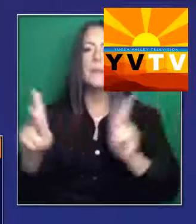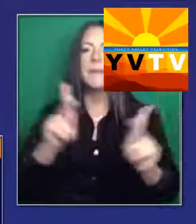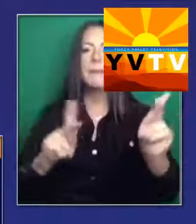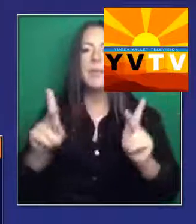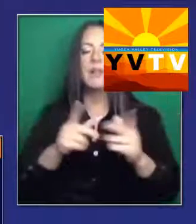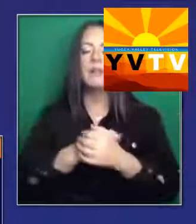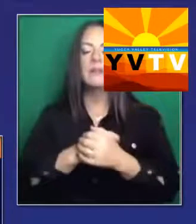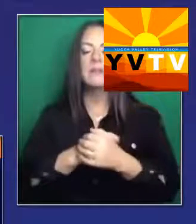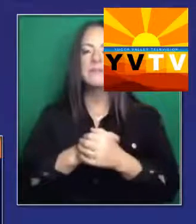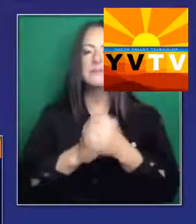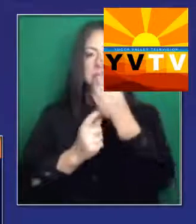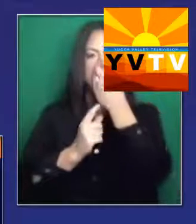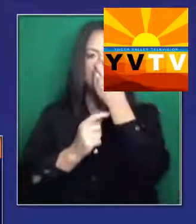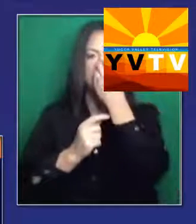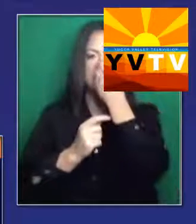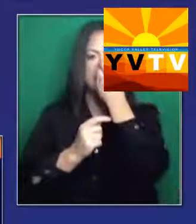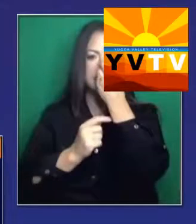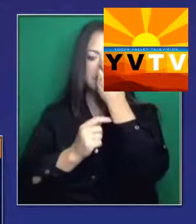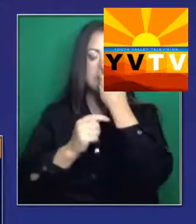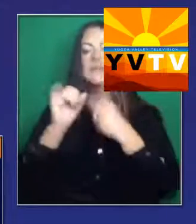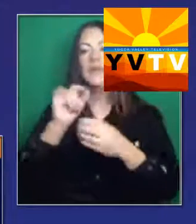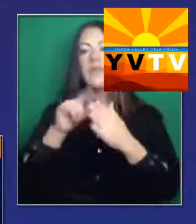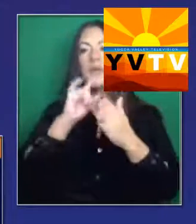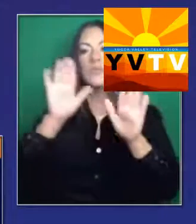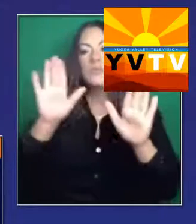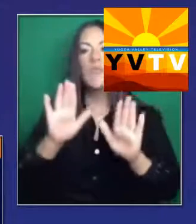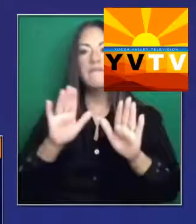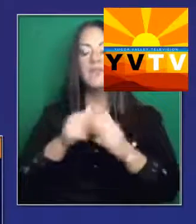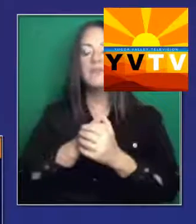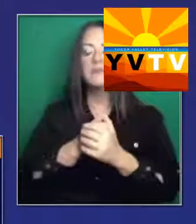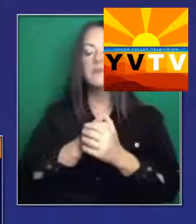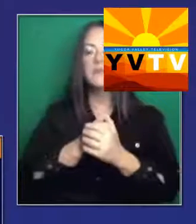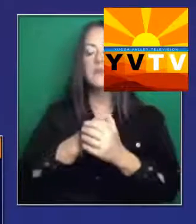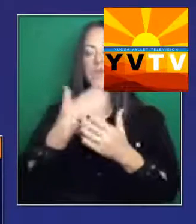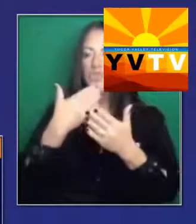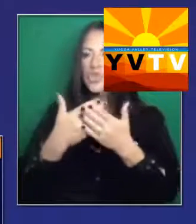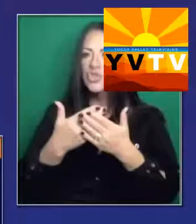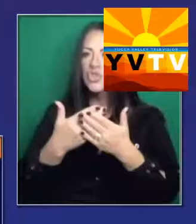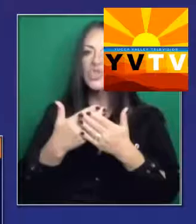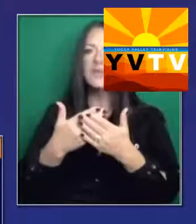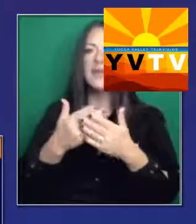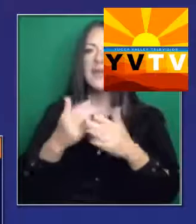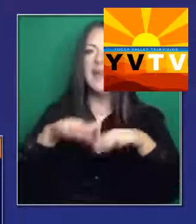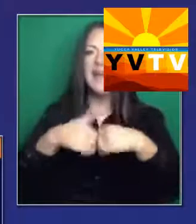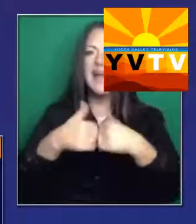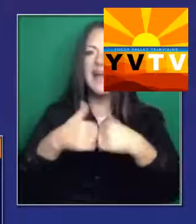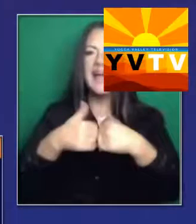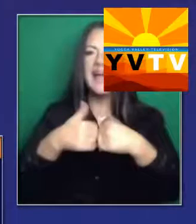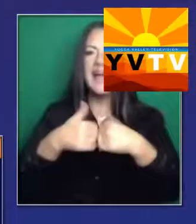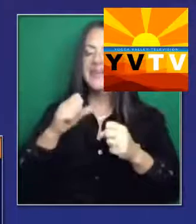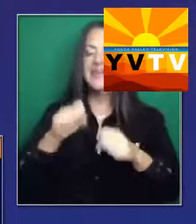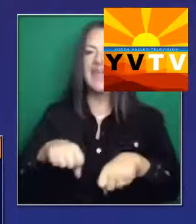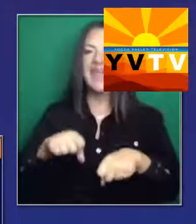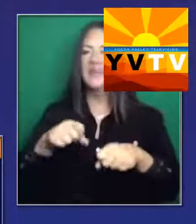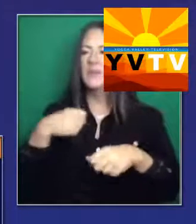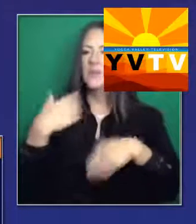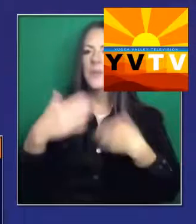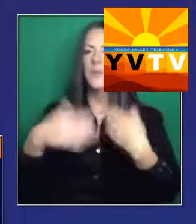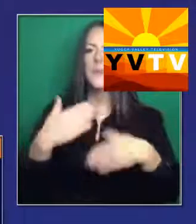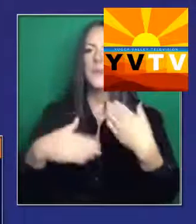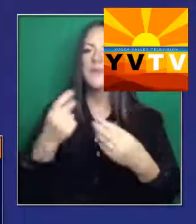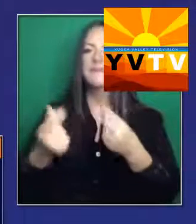a military operation in terms of the mindset, in terms of our desire to move and move efficiently and quickly, but